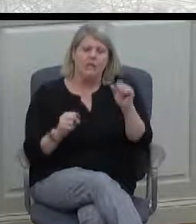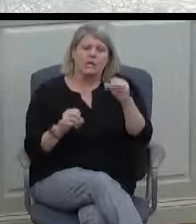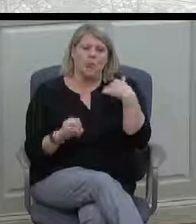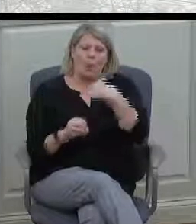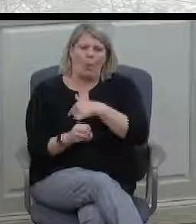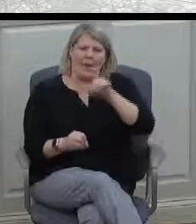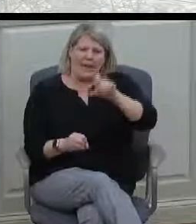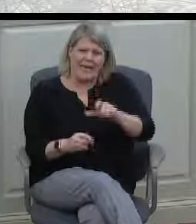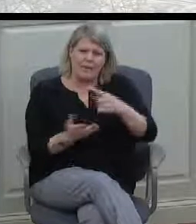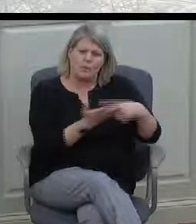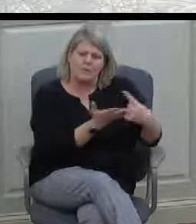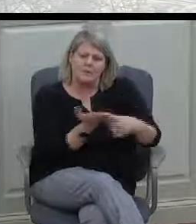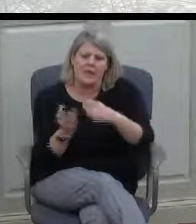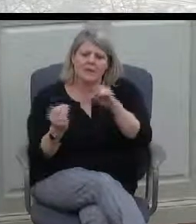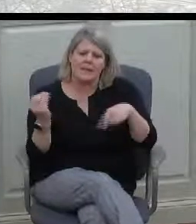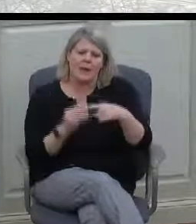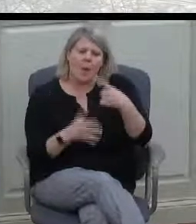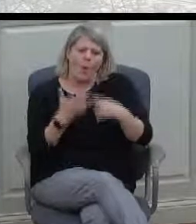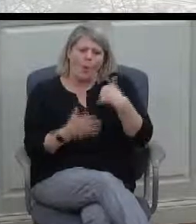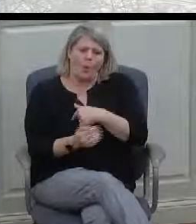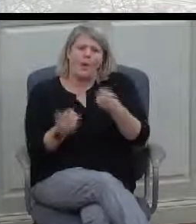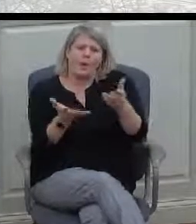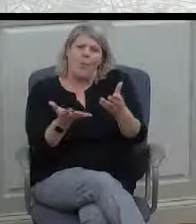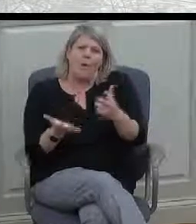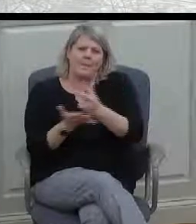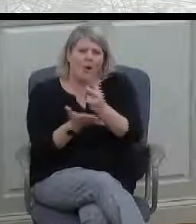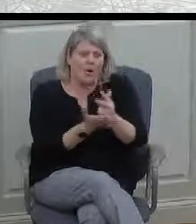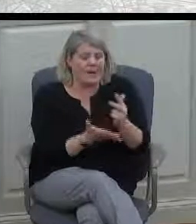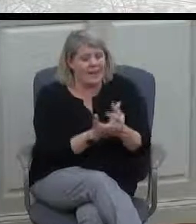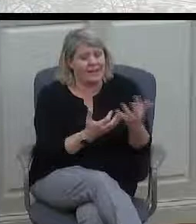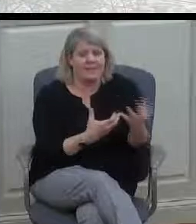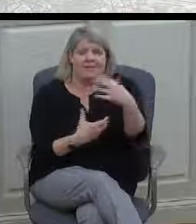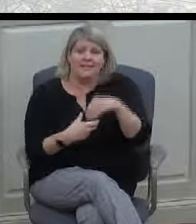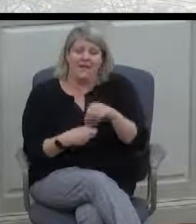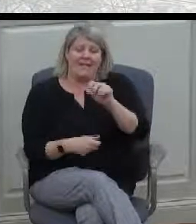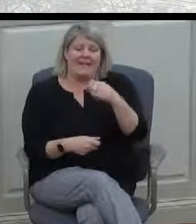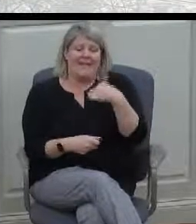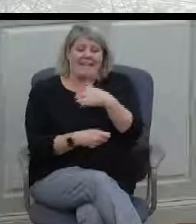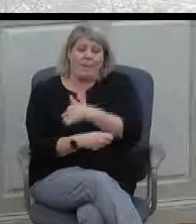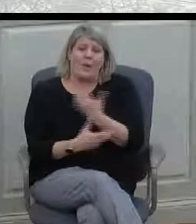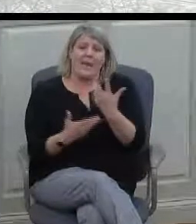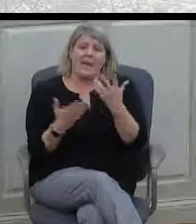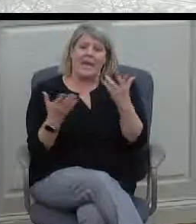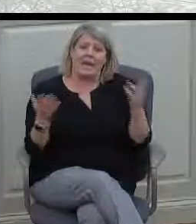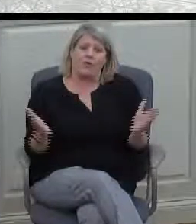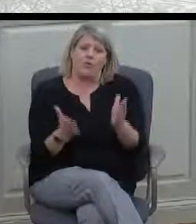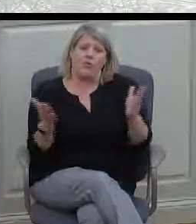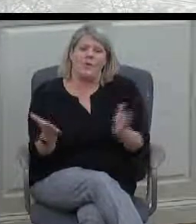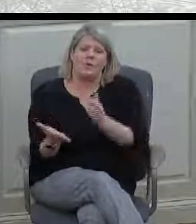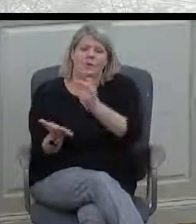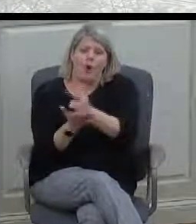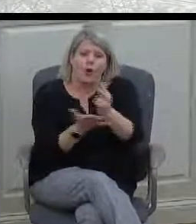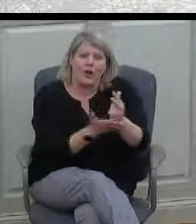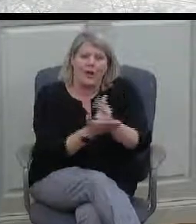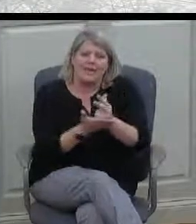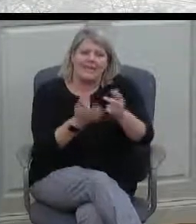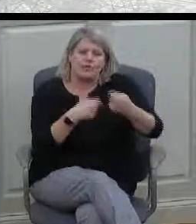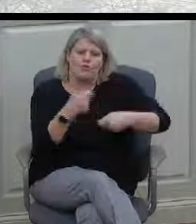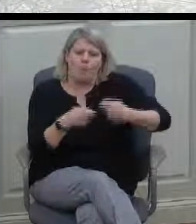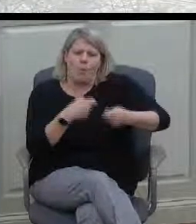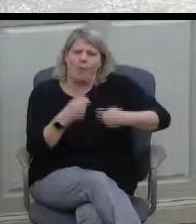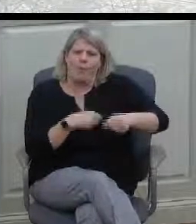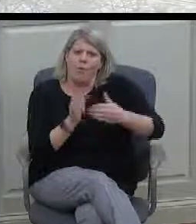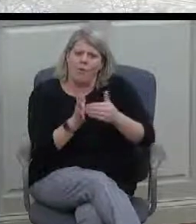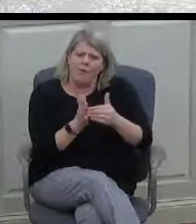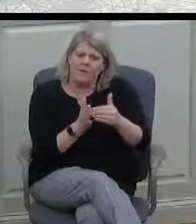be. Parking is a big part of that. If you promote parking that turns over a lot, that